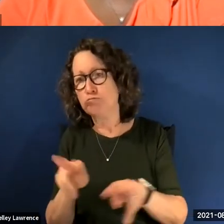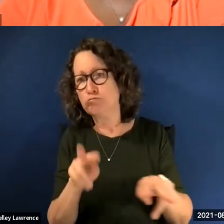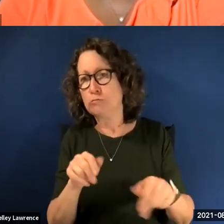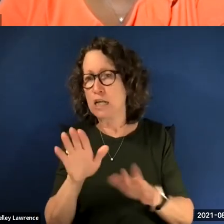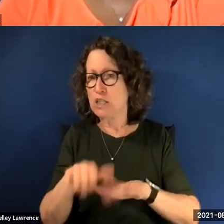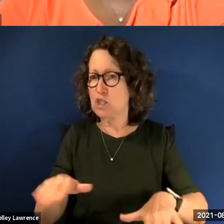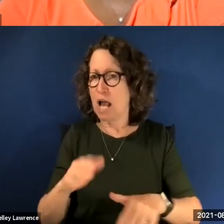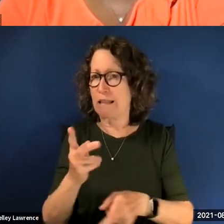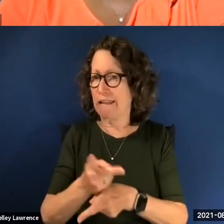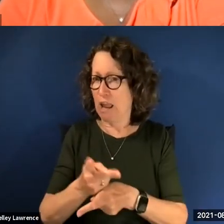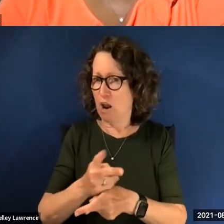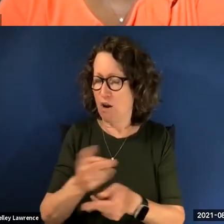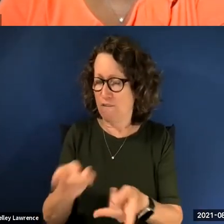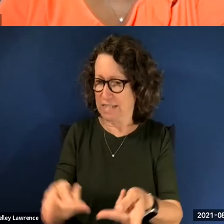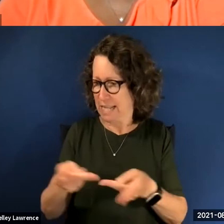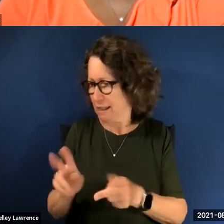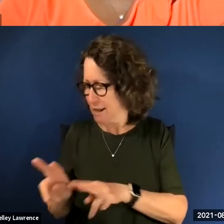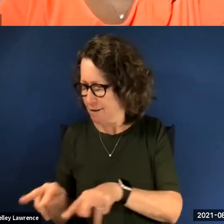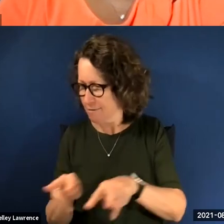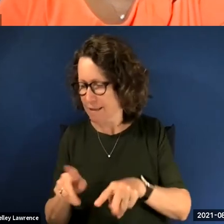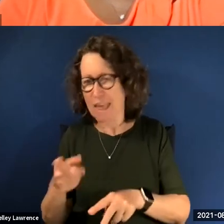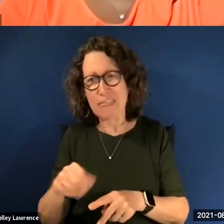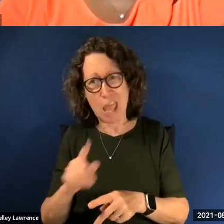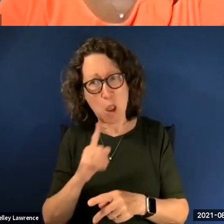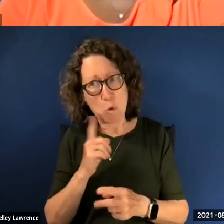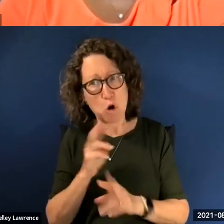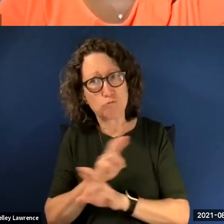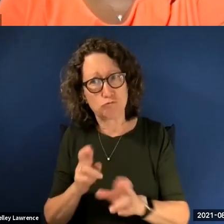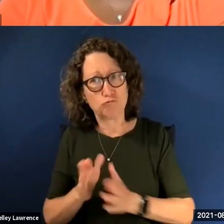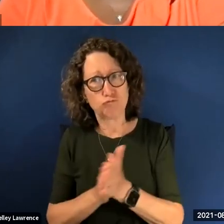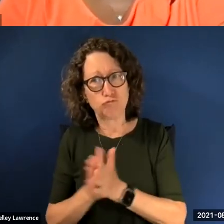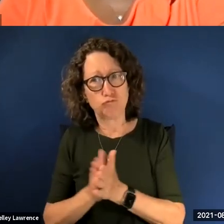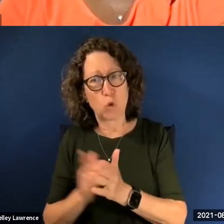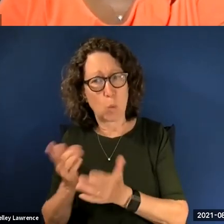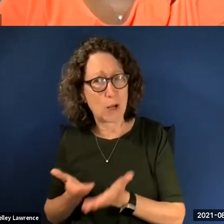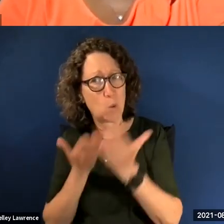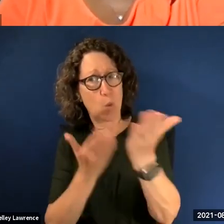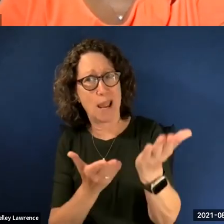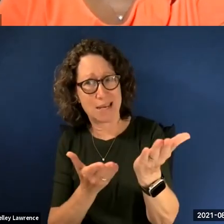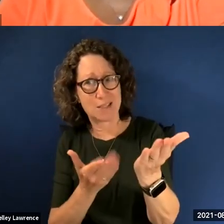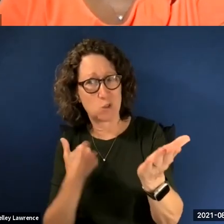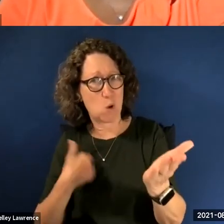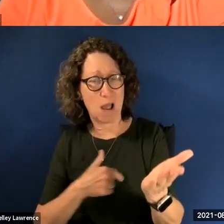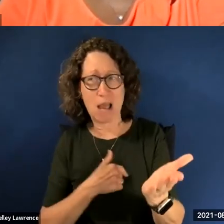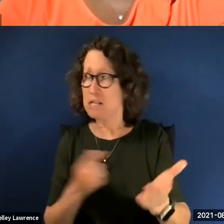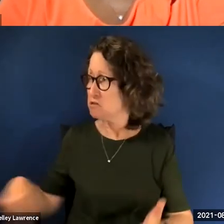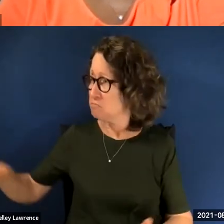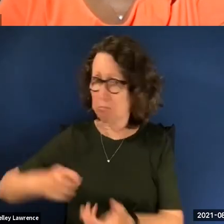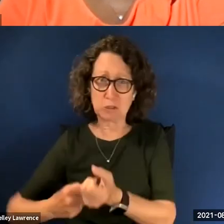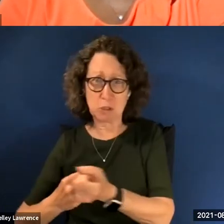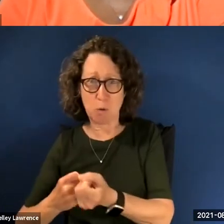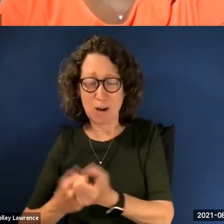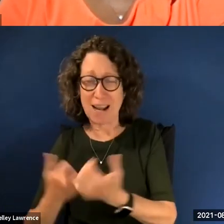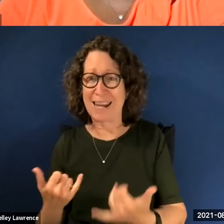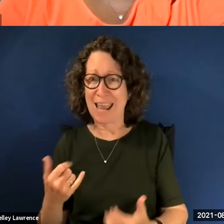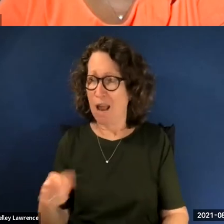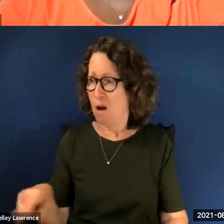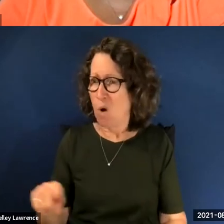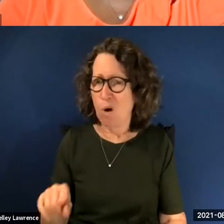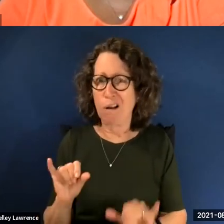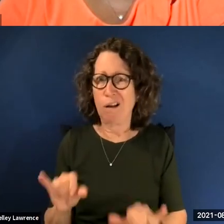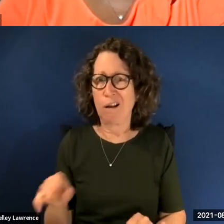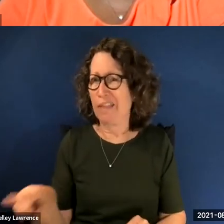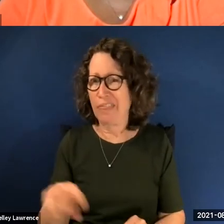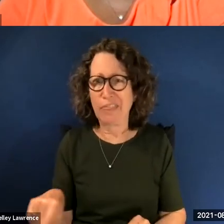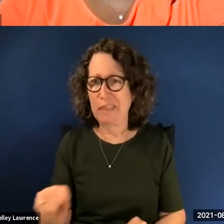childcare facility, that they were on board with this when it went to the when it came to us, and now to learn that